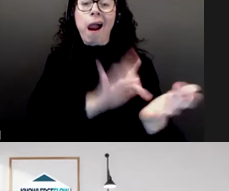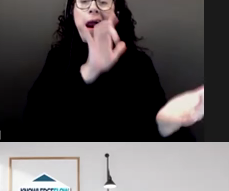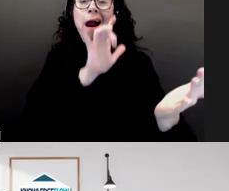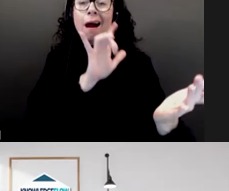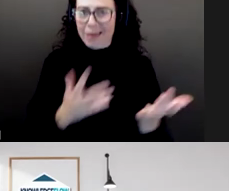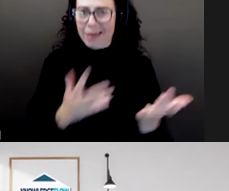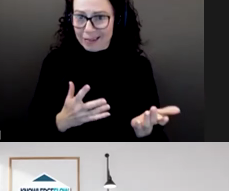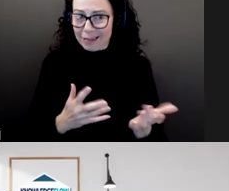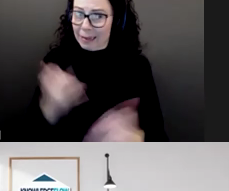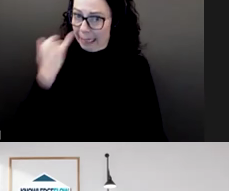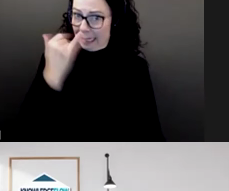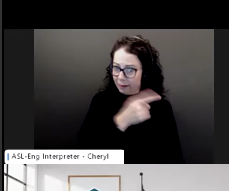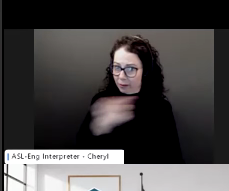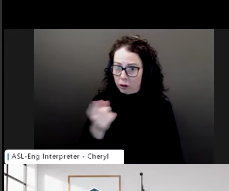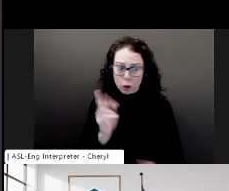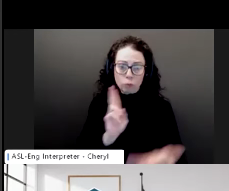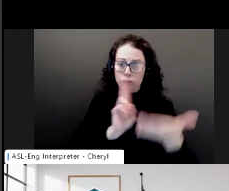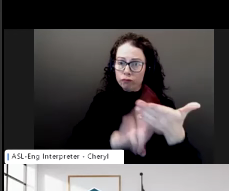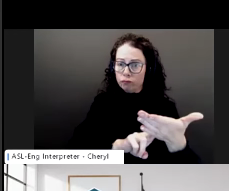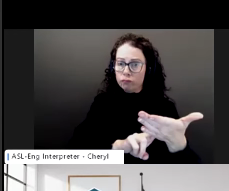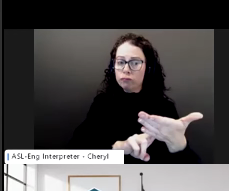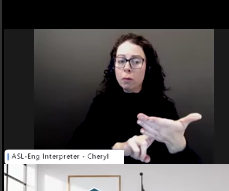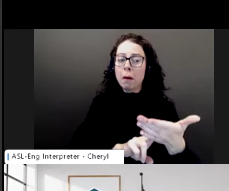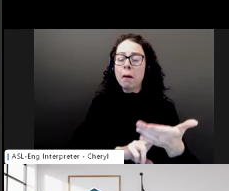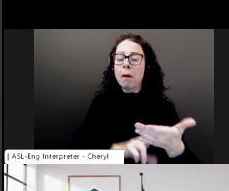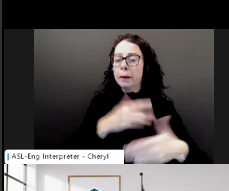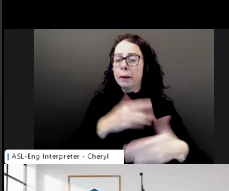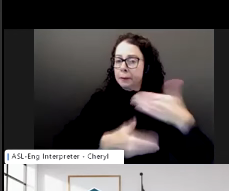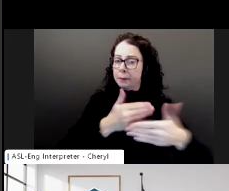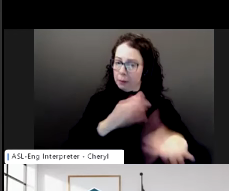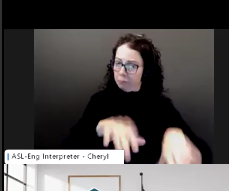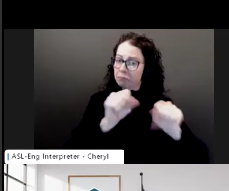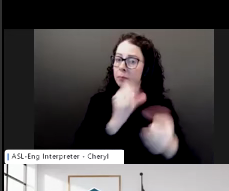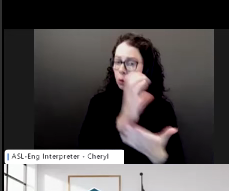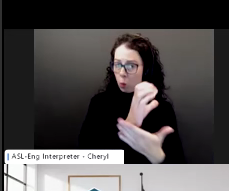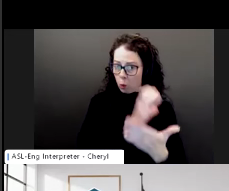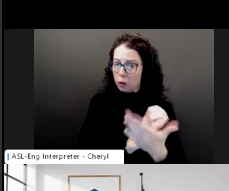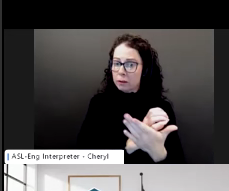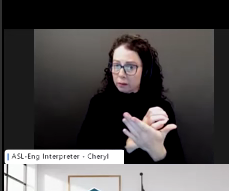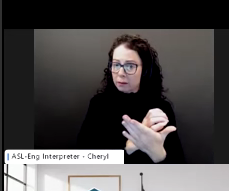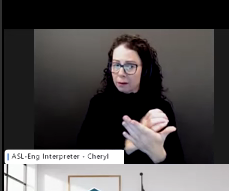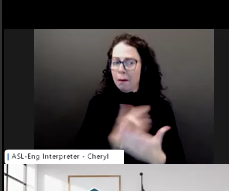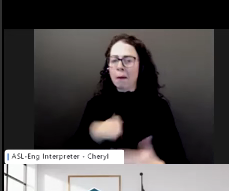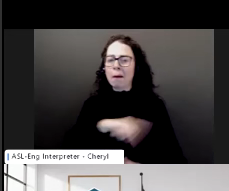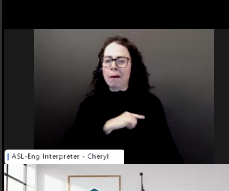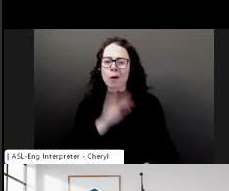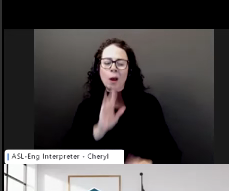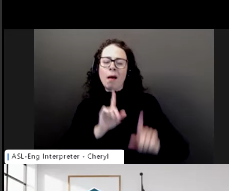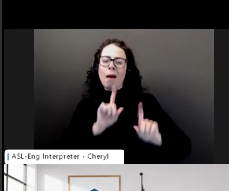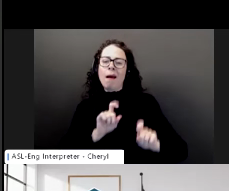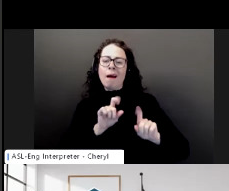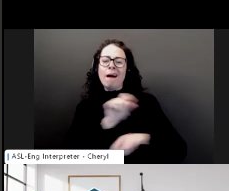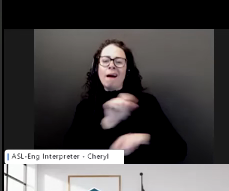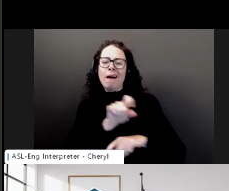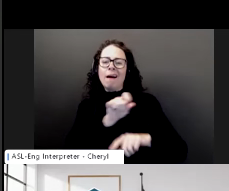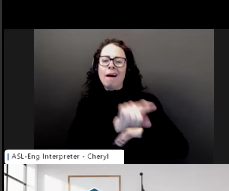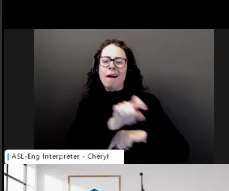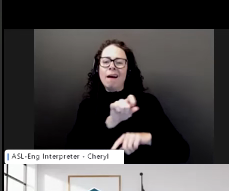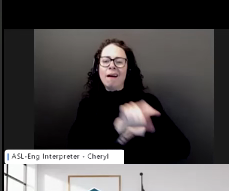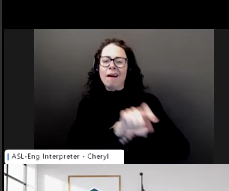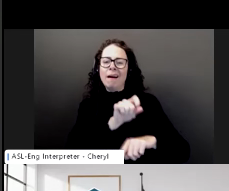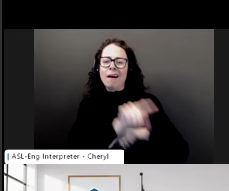will receive harmless, but still phishing emails right directly in your inbox. And the